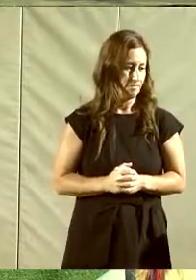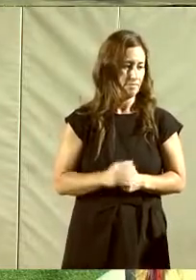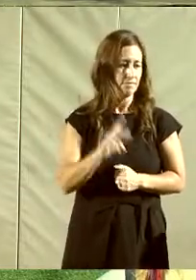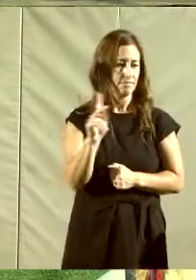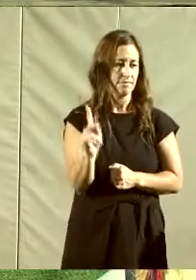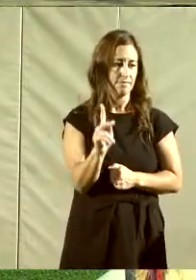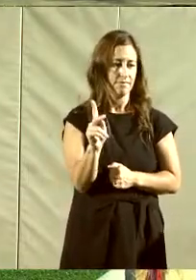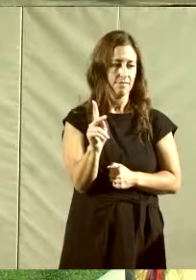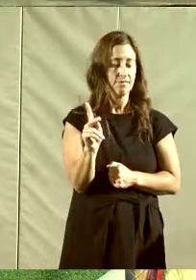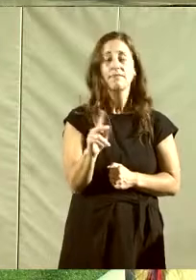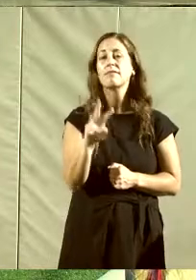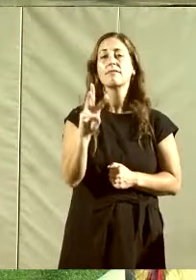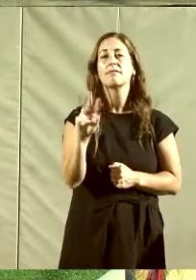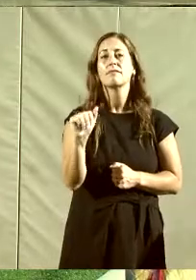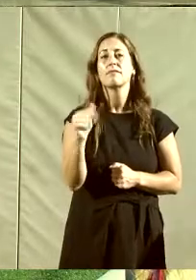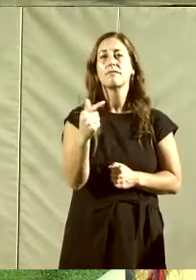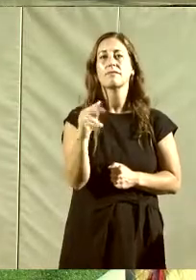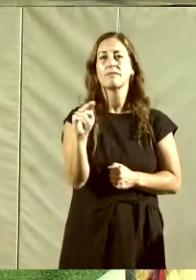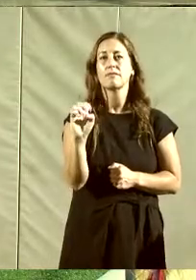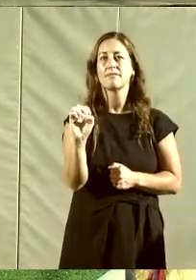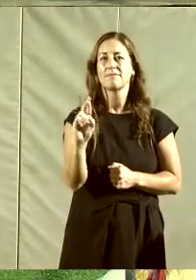Kyla Mae Wagner.